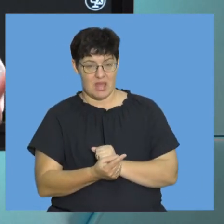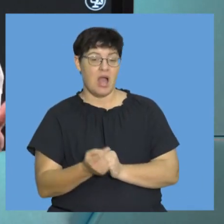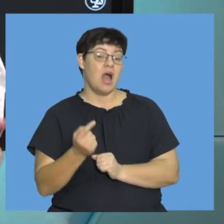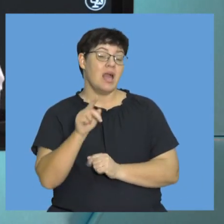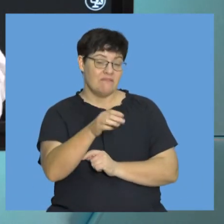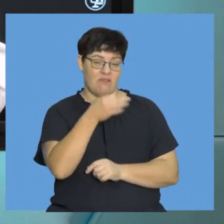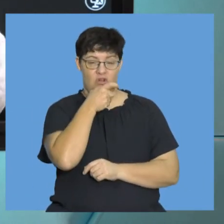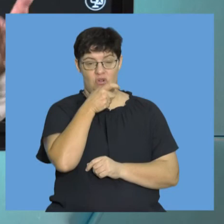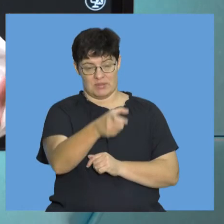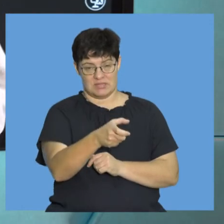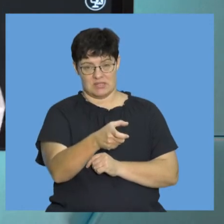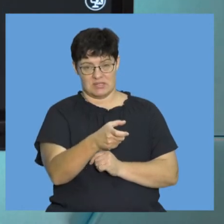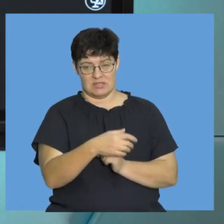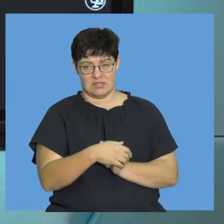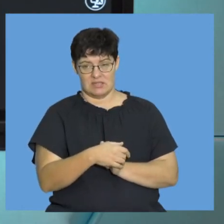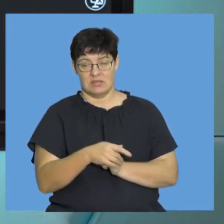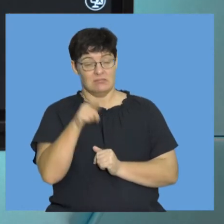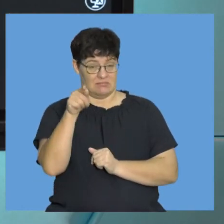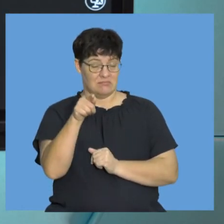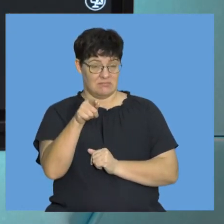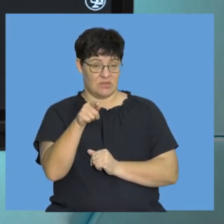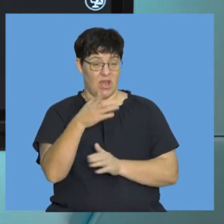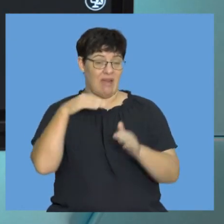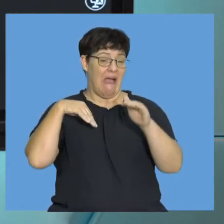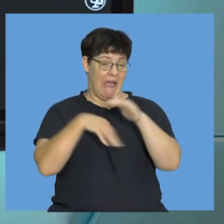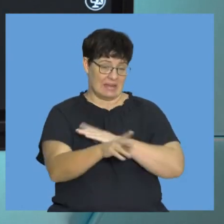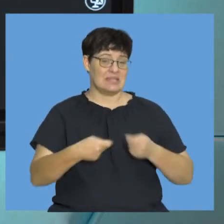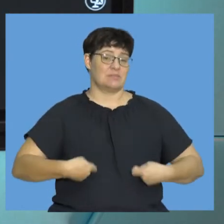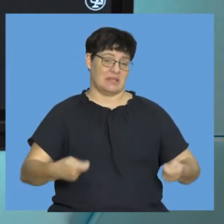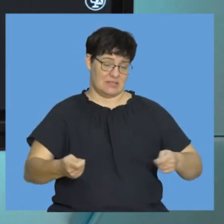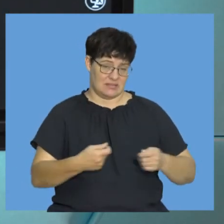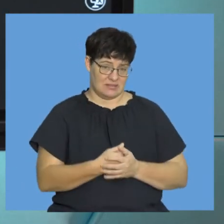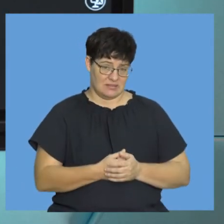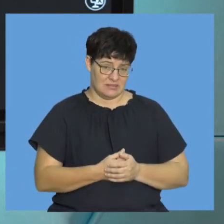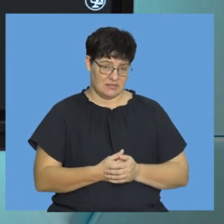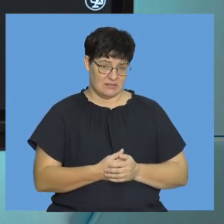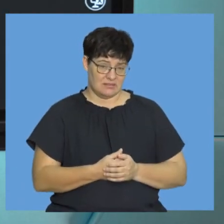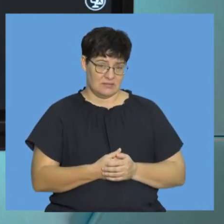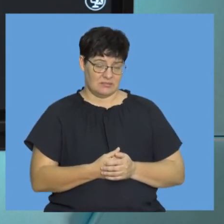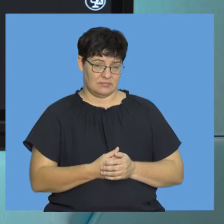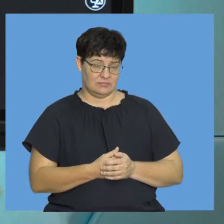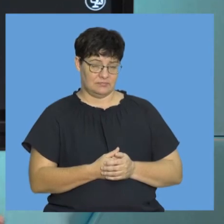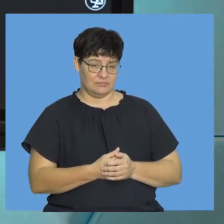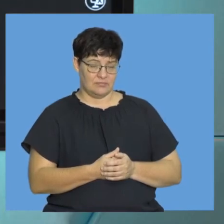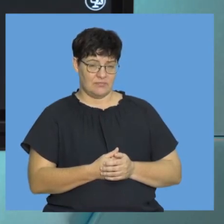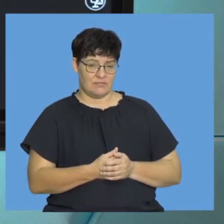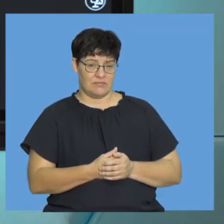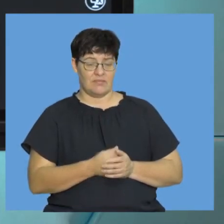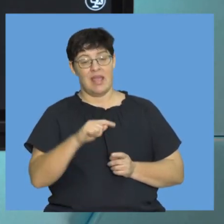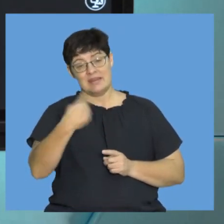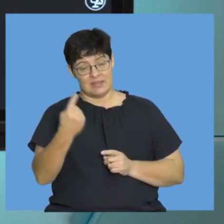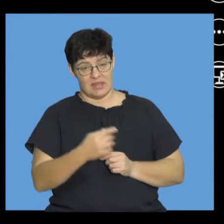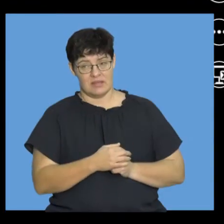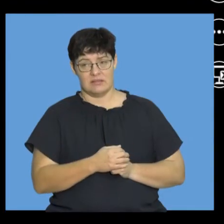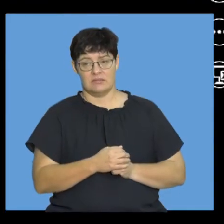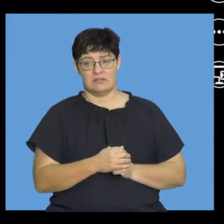on whether we have clearly, in this case here, we have underspent the budget, right? Another one that you can